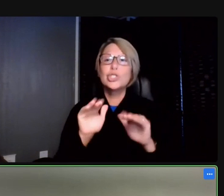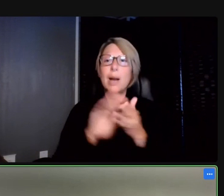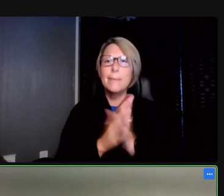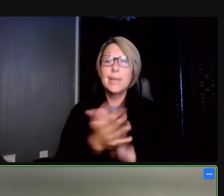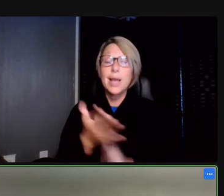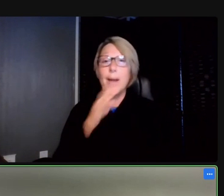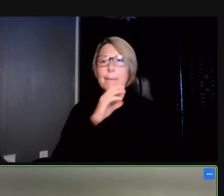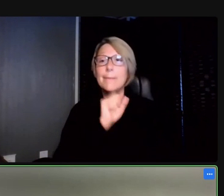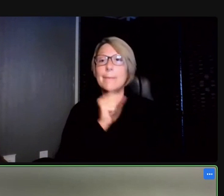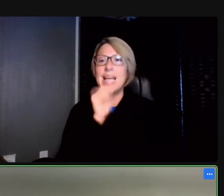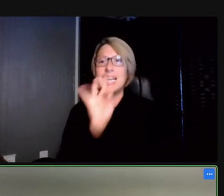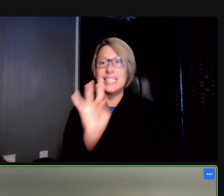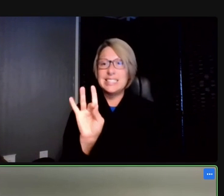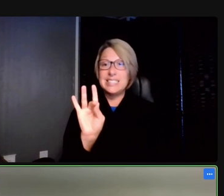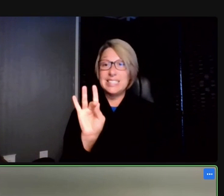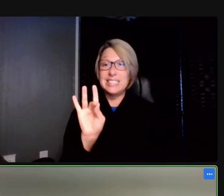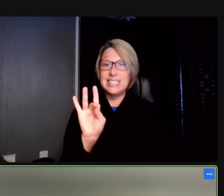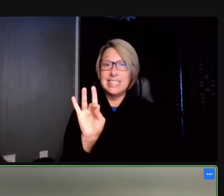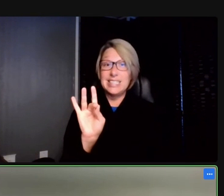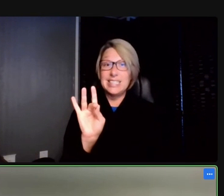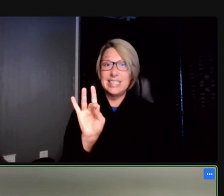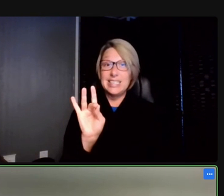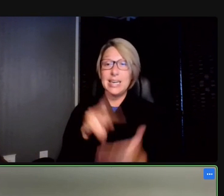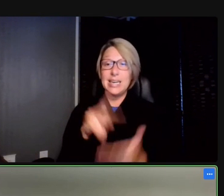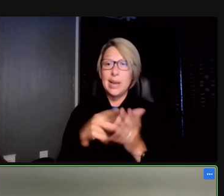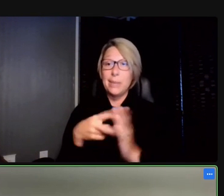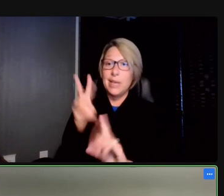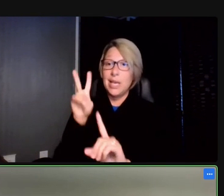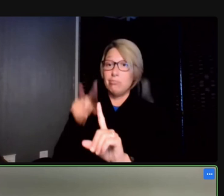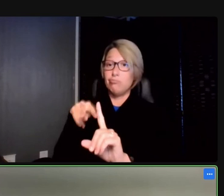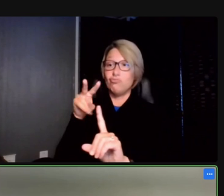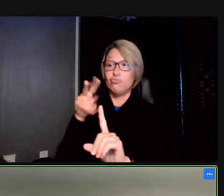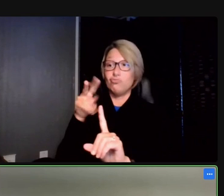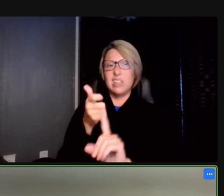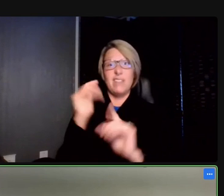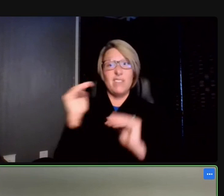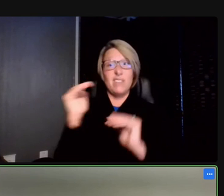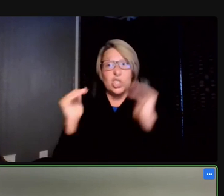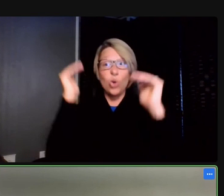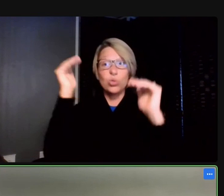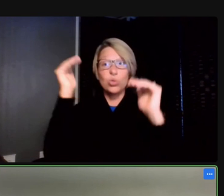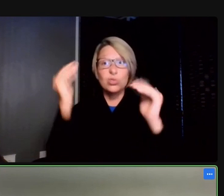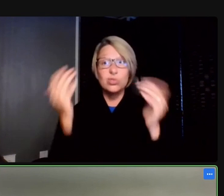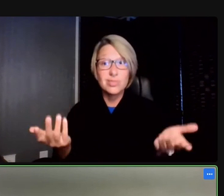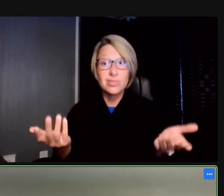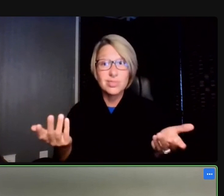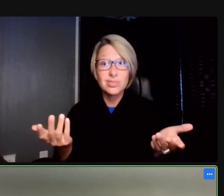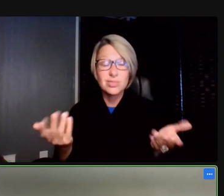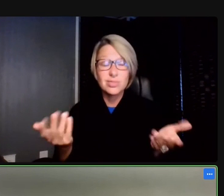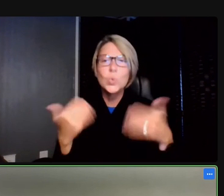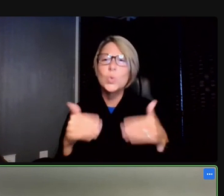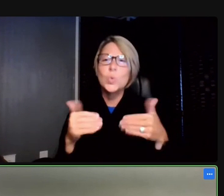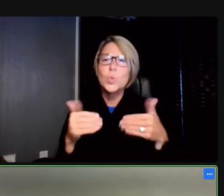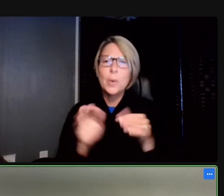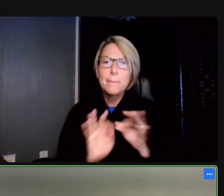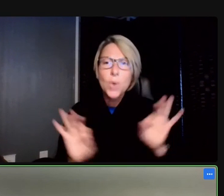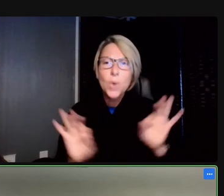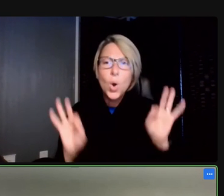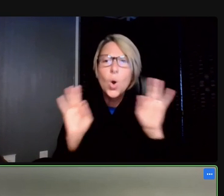now legally thought of as an adult. So it is really important that you are